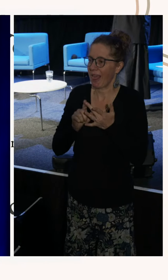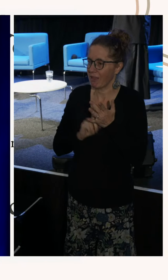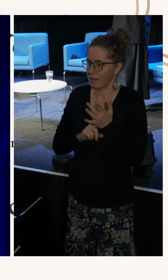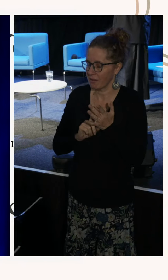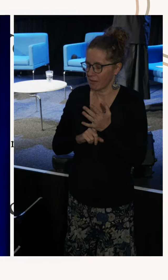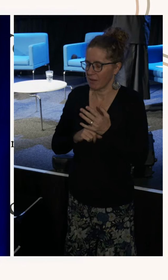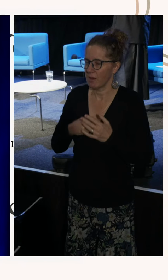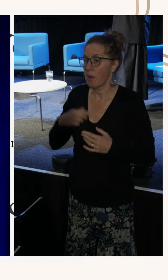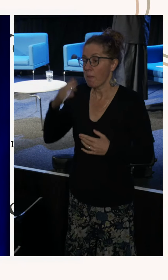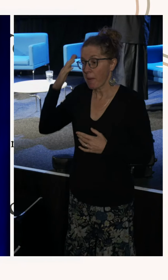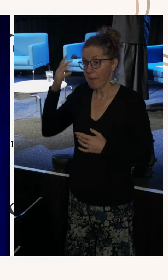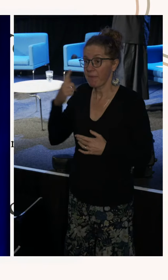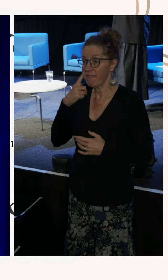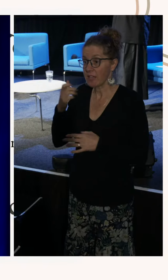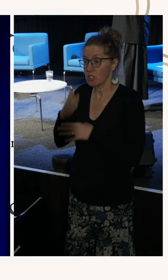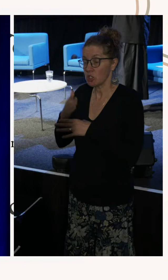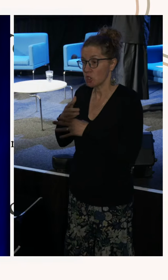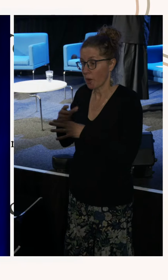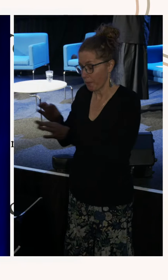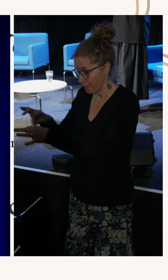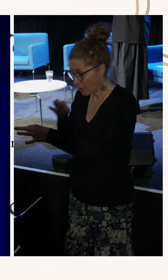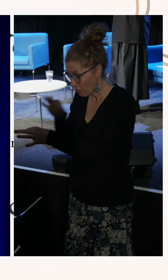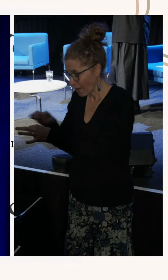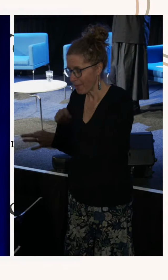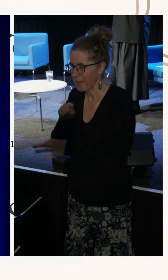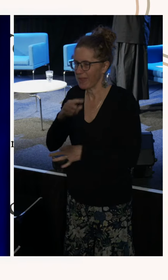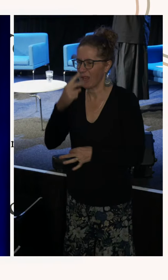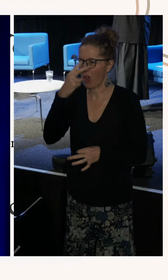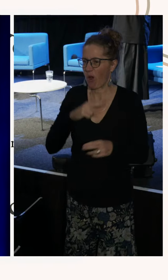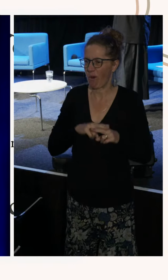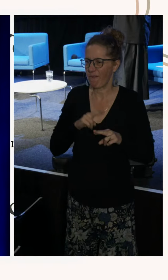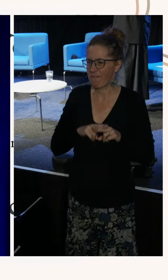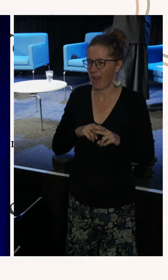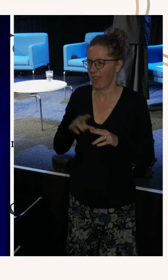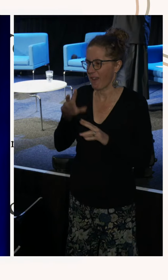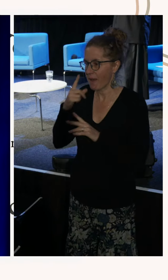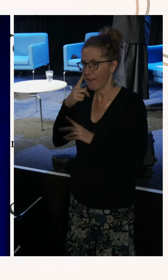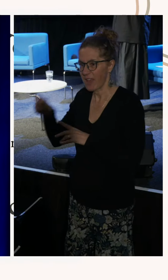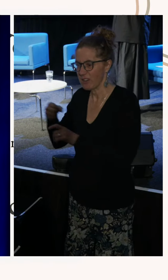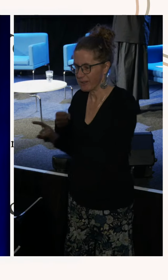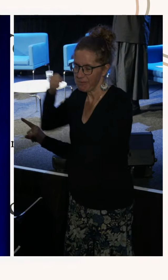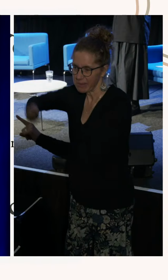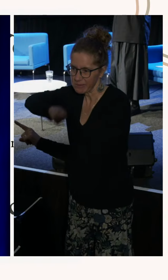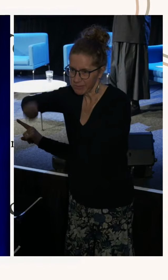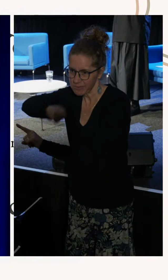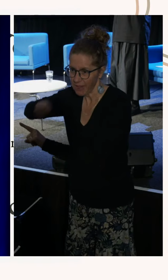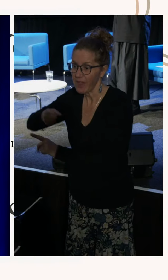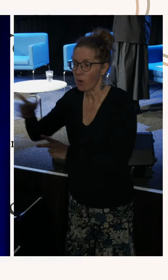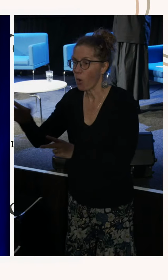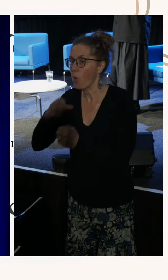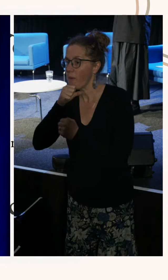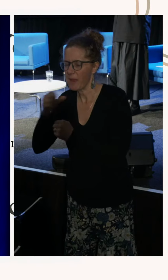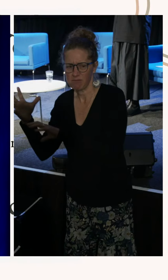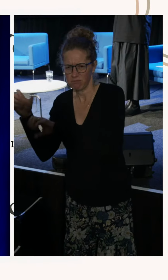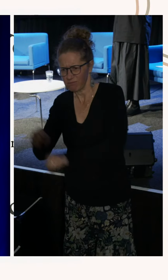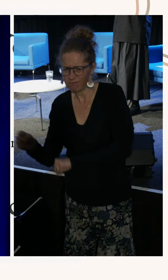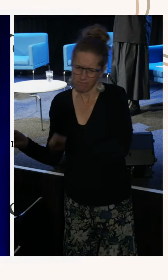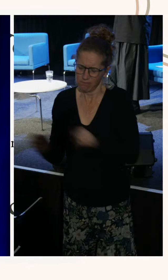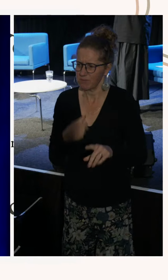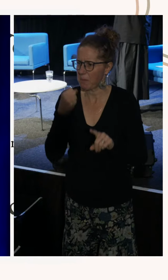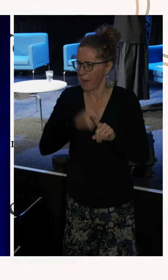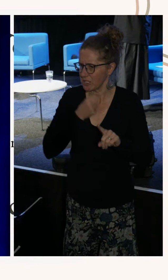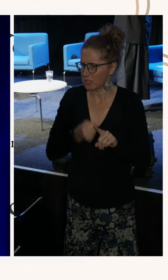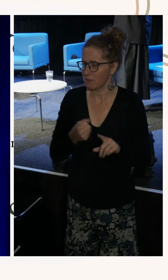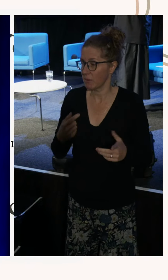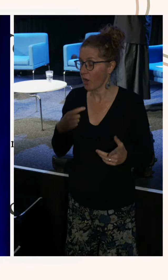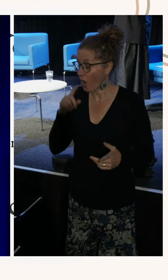grapes, but the old man found us and gave her a belting until the local people bashed him and she got away. You know, for the life of me, I can't remember it, although Mum says I was